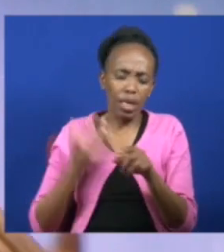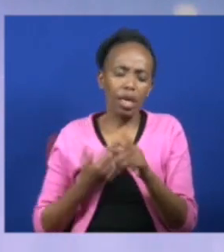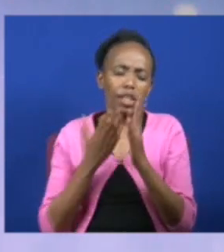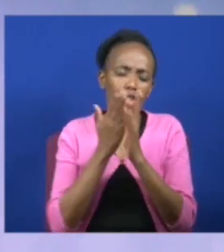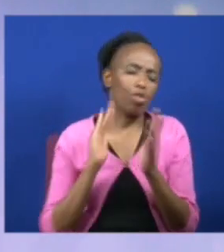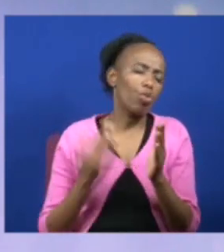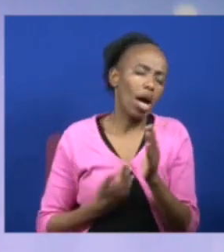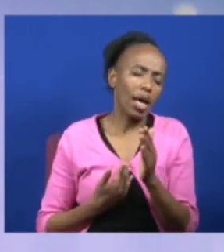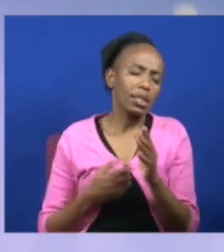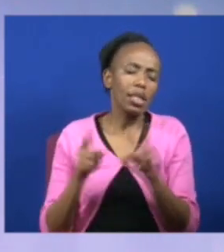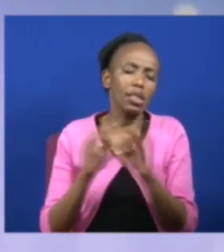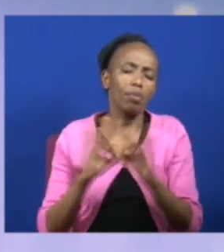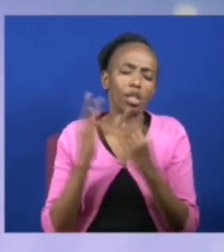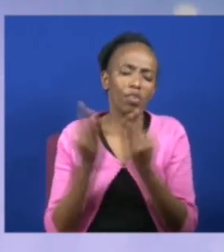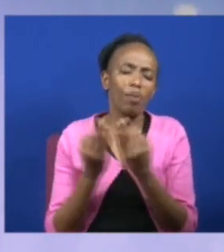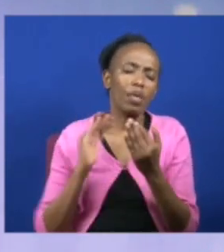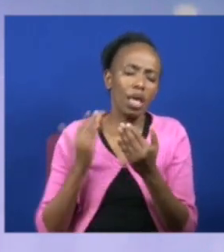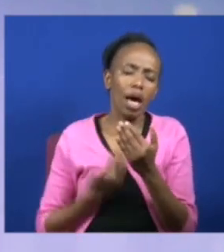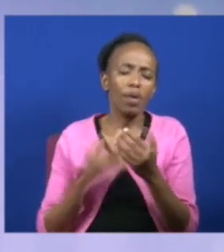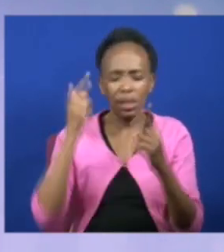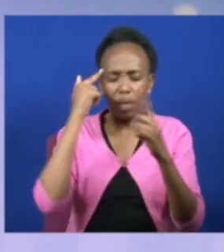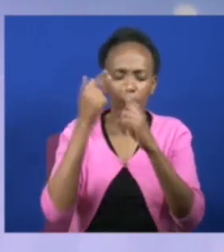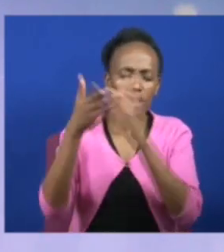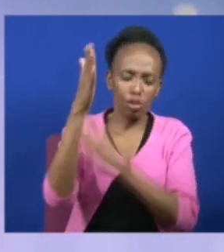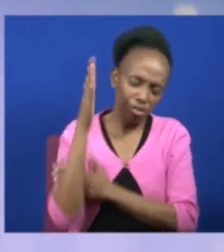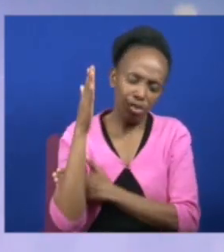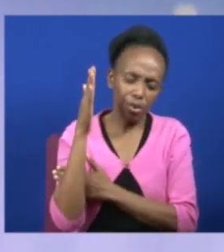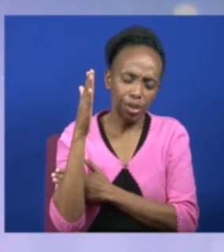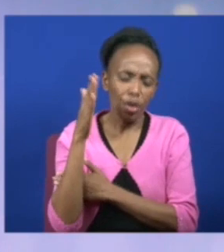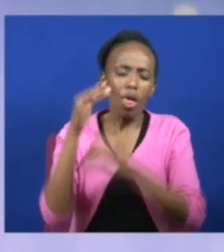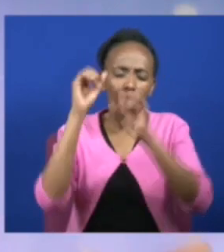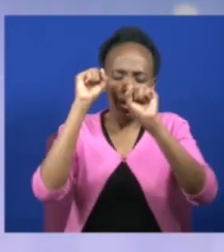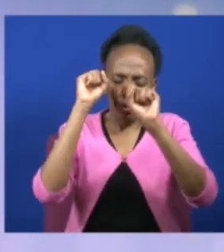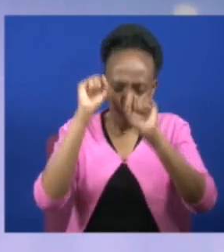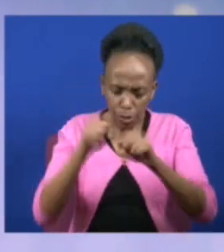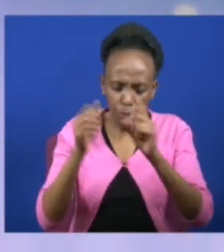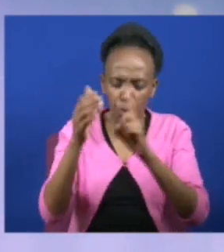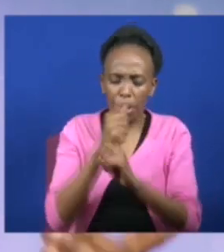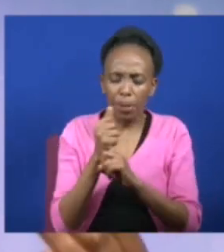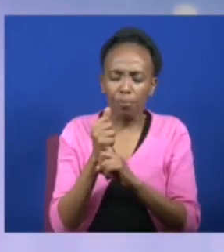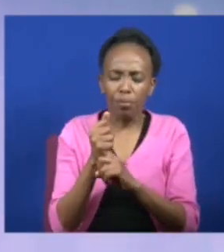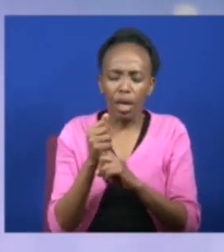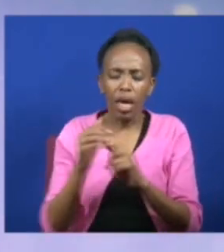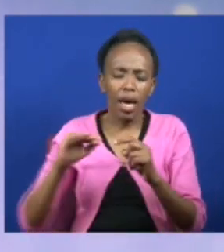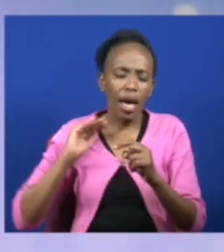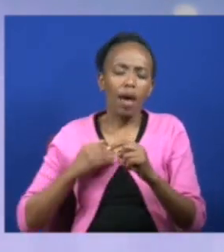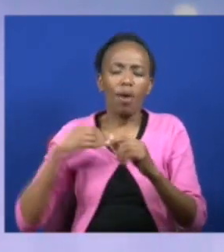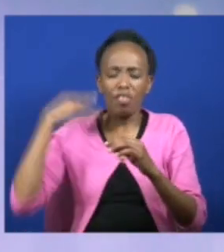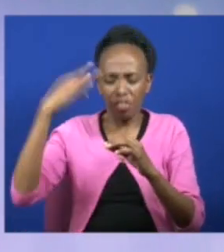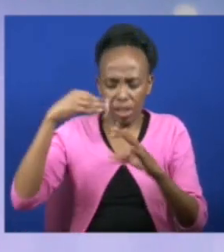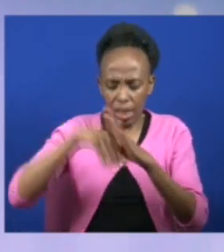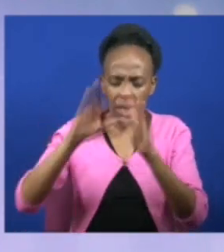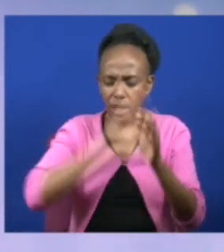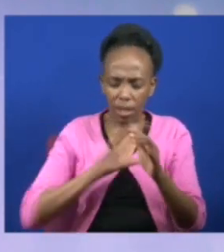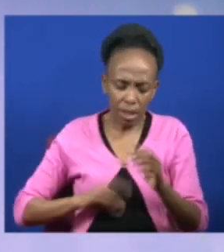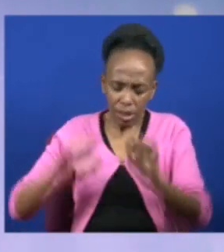and through us and our families, the purposes of God will be accomplished. Our destinies in